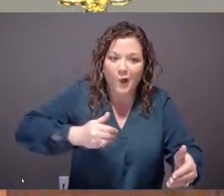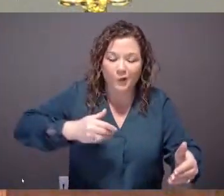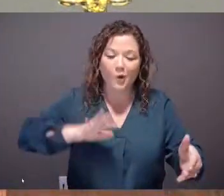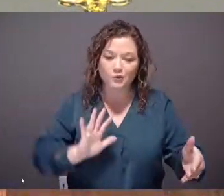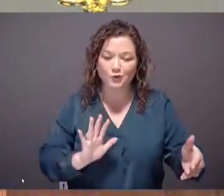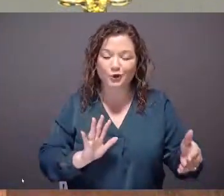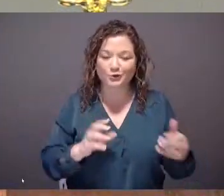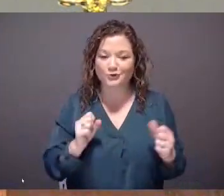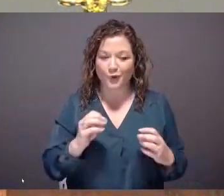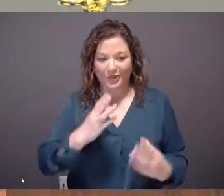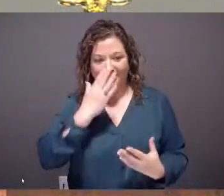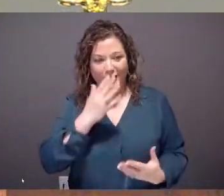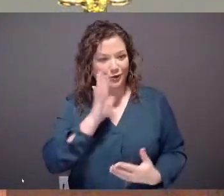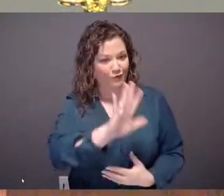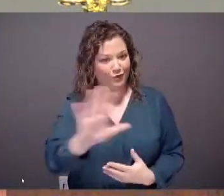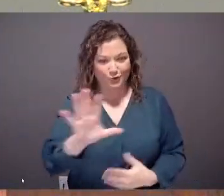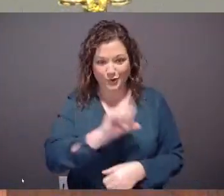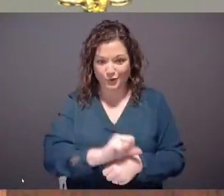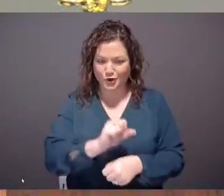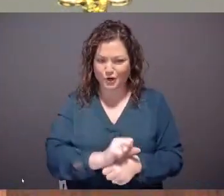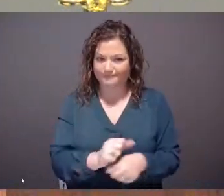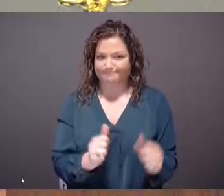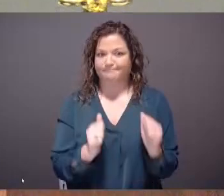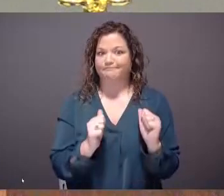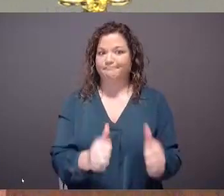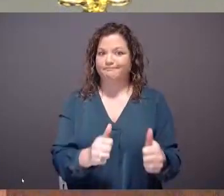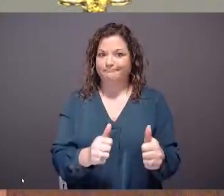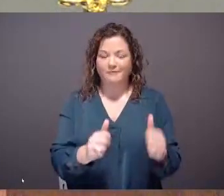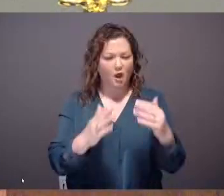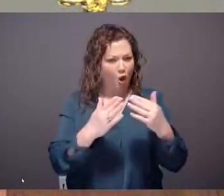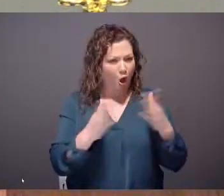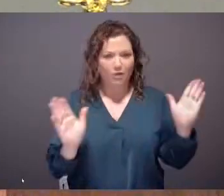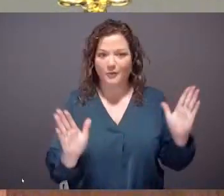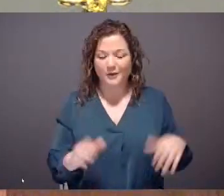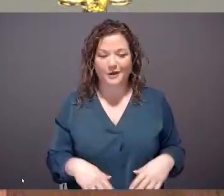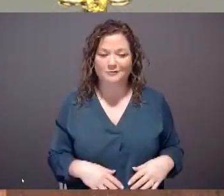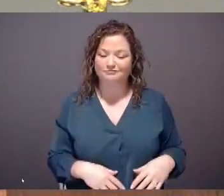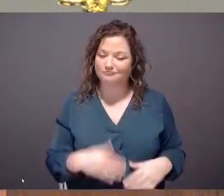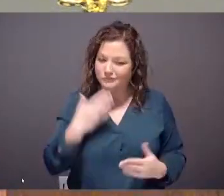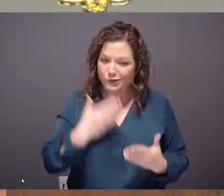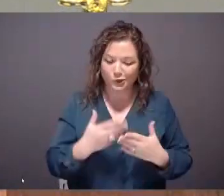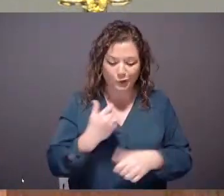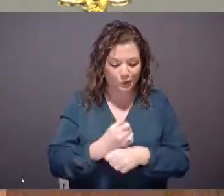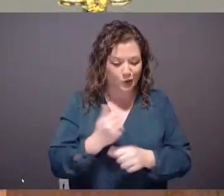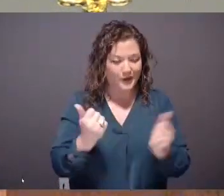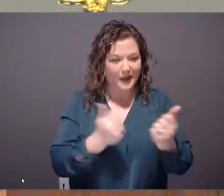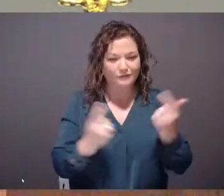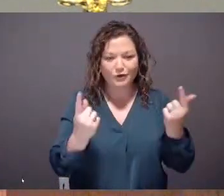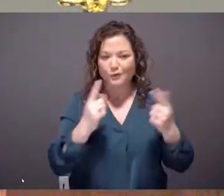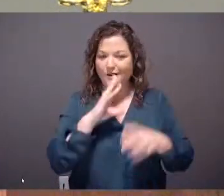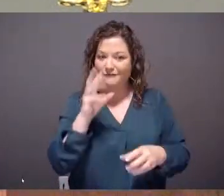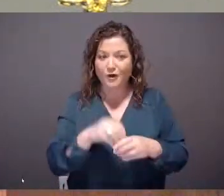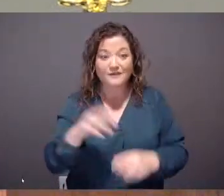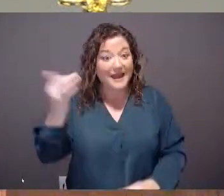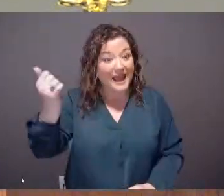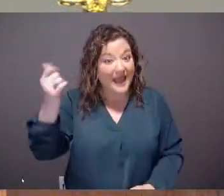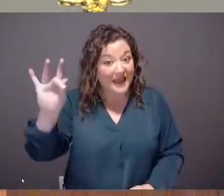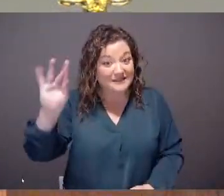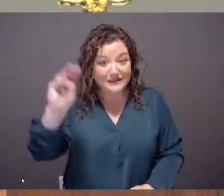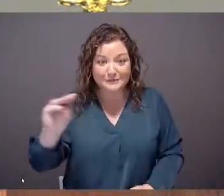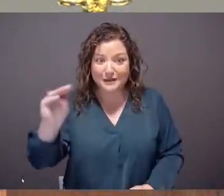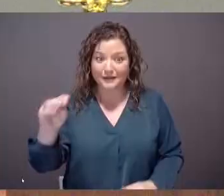So this is great all the way around. Great work by all the people involved in it. $18 million, big number. Mayor, I